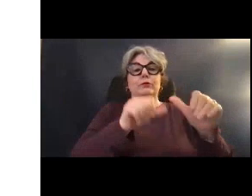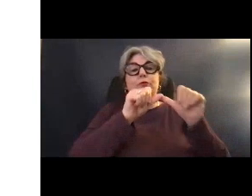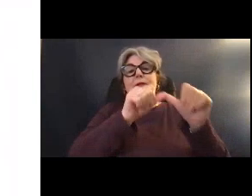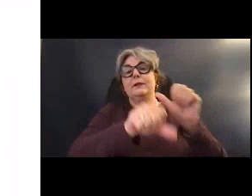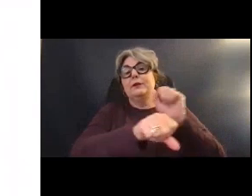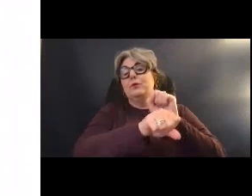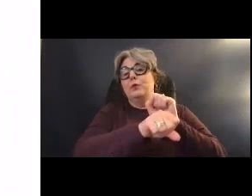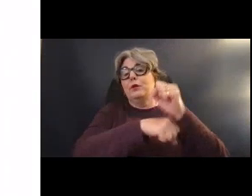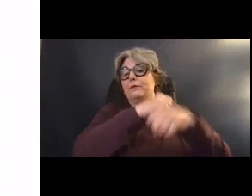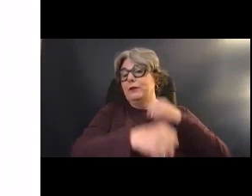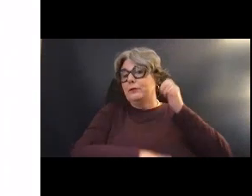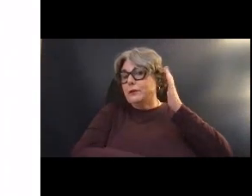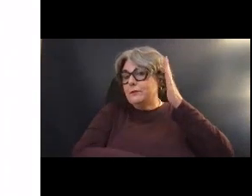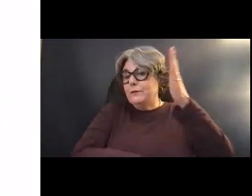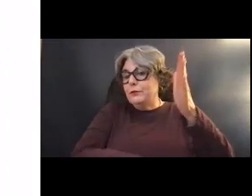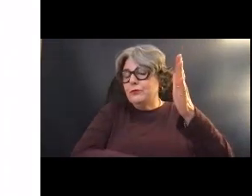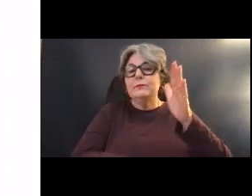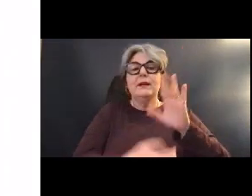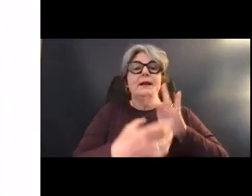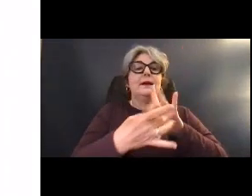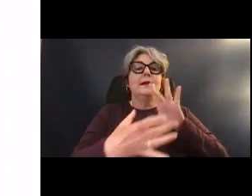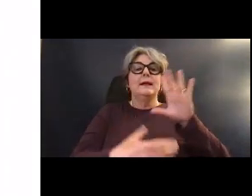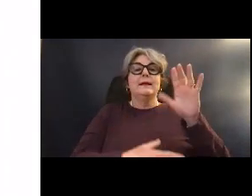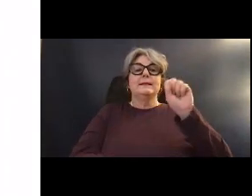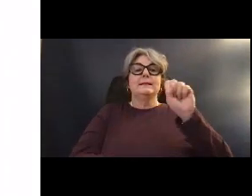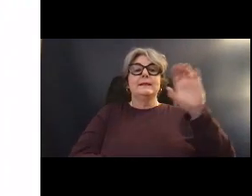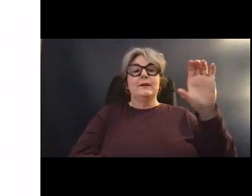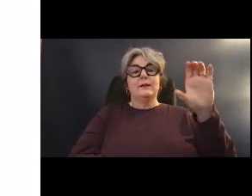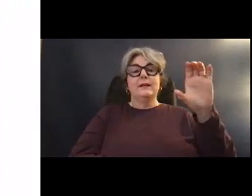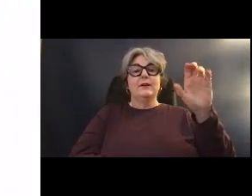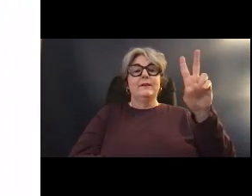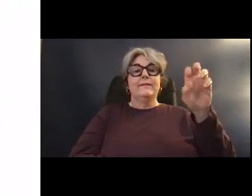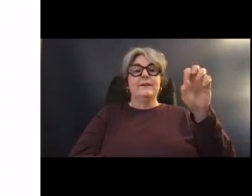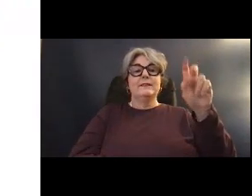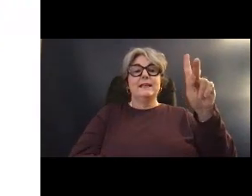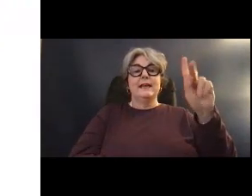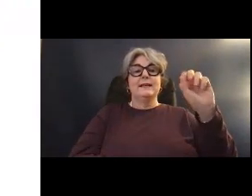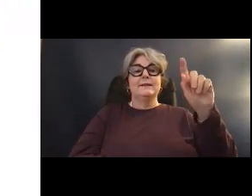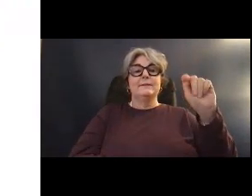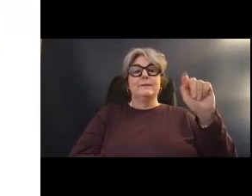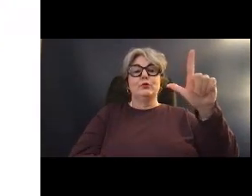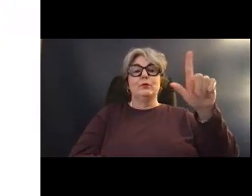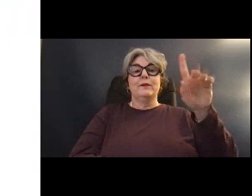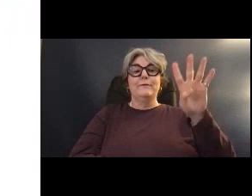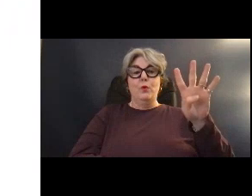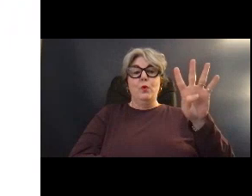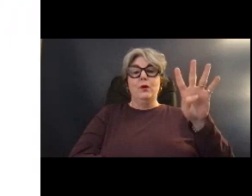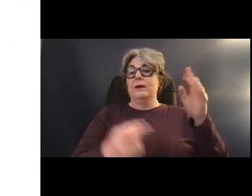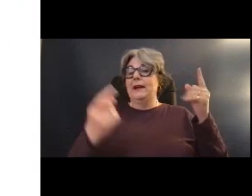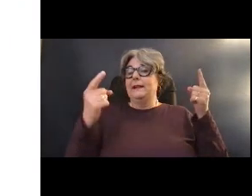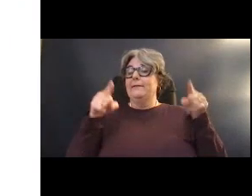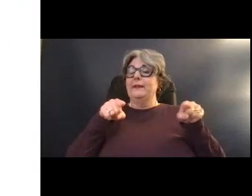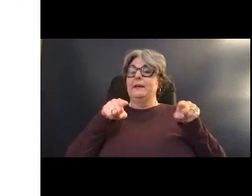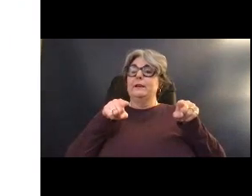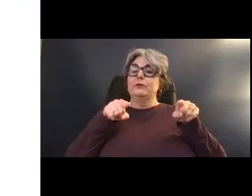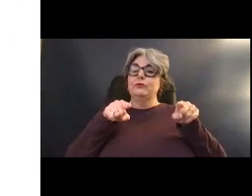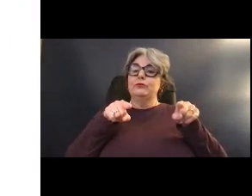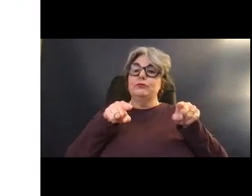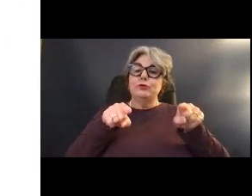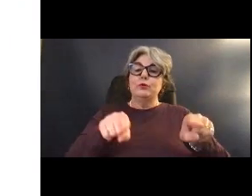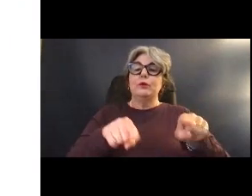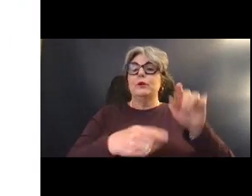for years to come. It was released by Secretary Vilsack on September 24th, an event during the